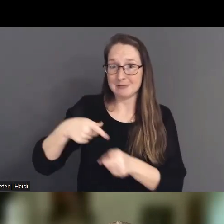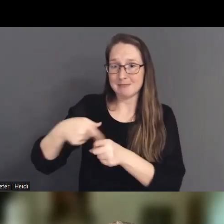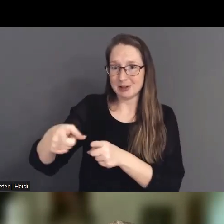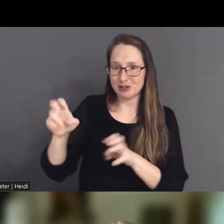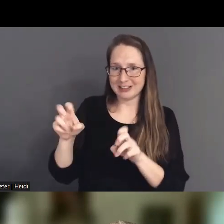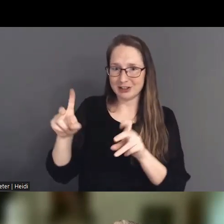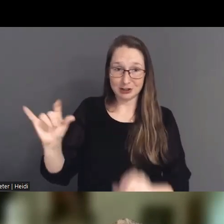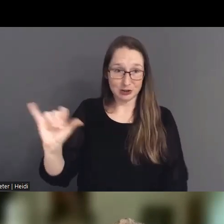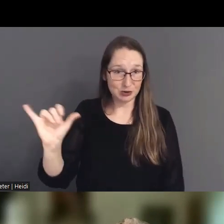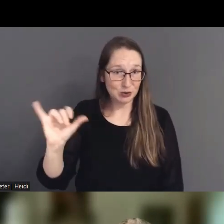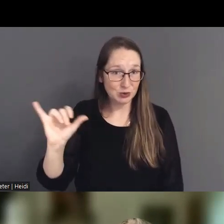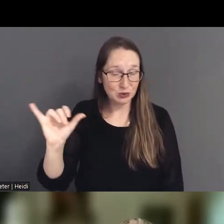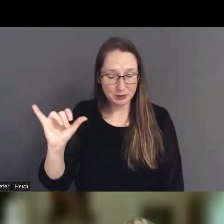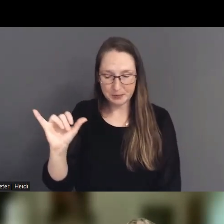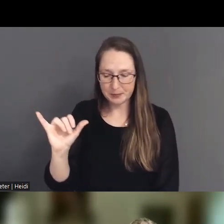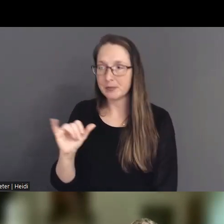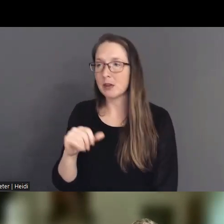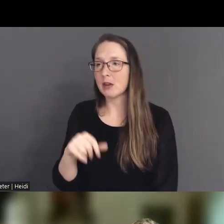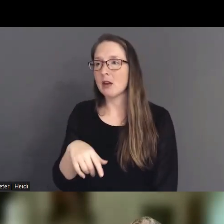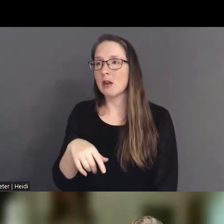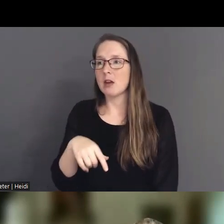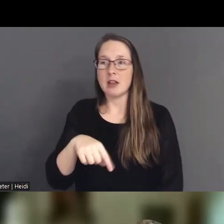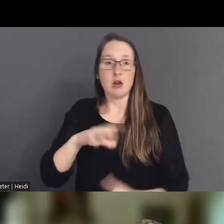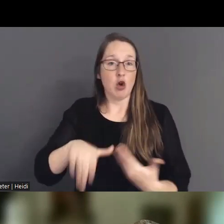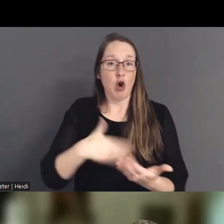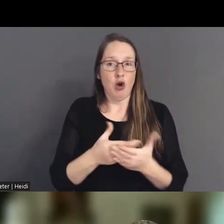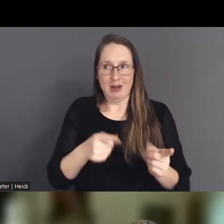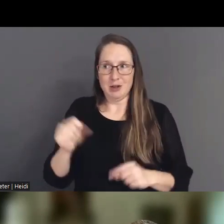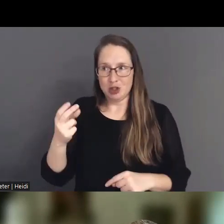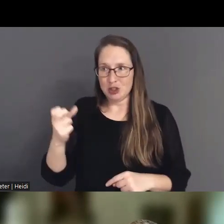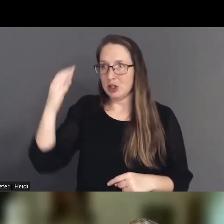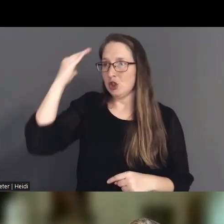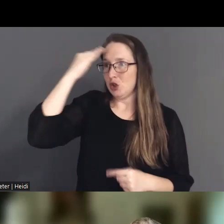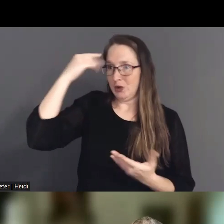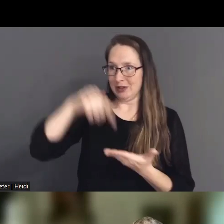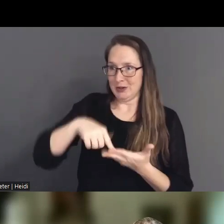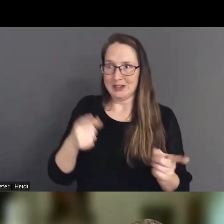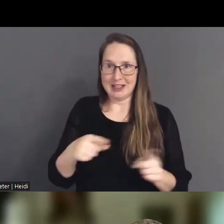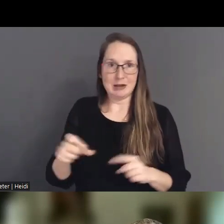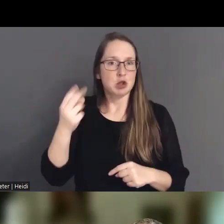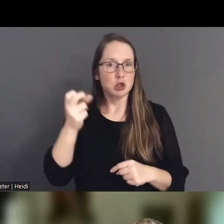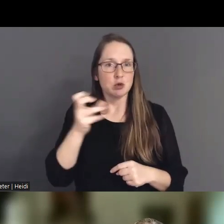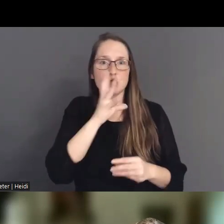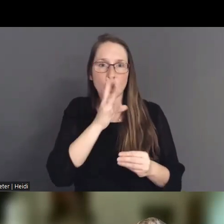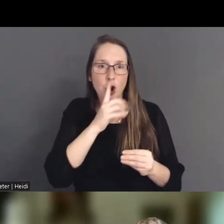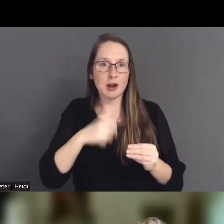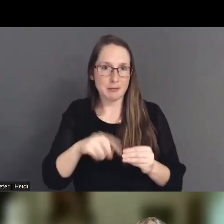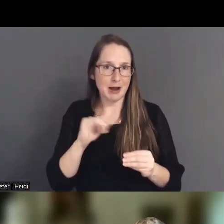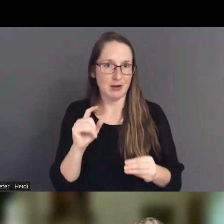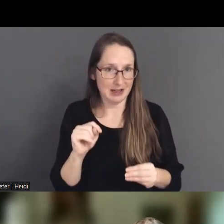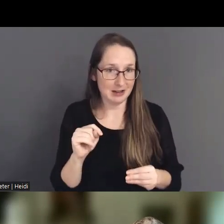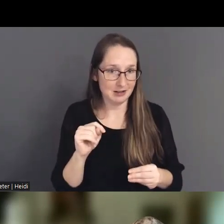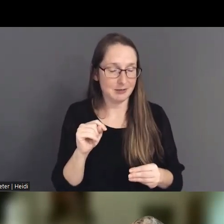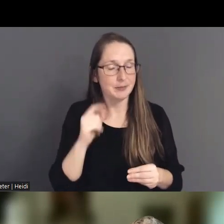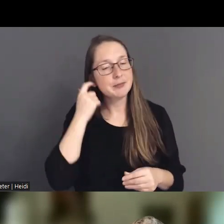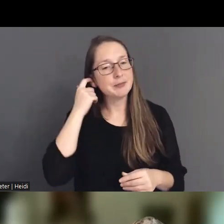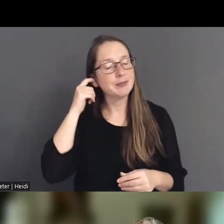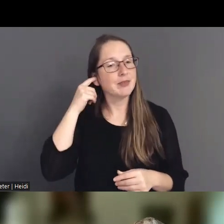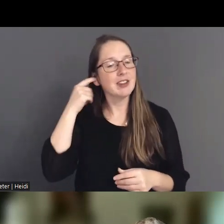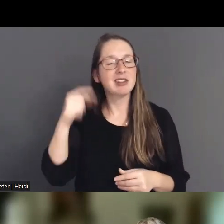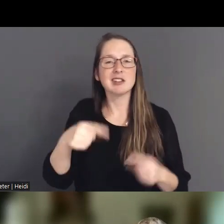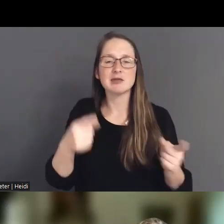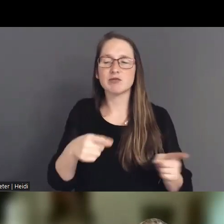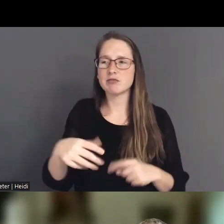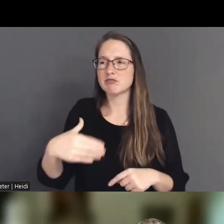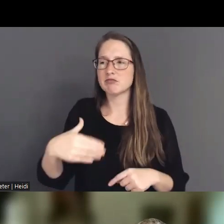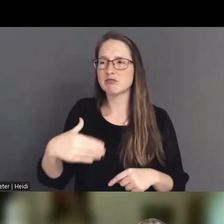education. And so while all of this was happening, she knew that it was happening to her, and she would talk about that. This went on